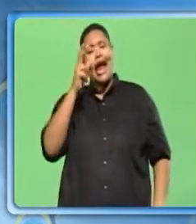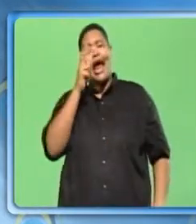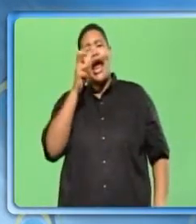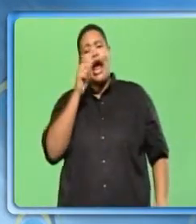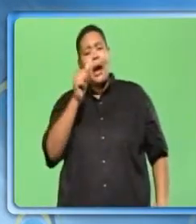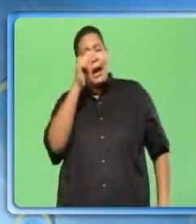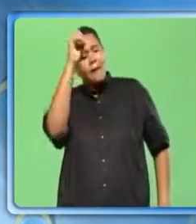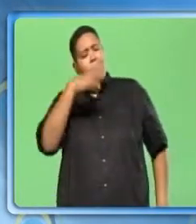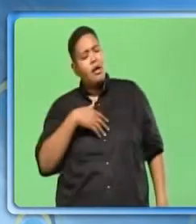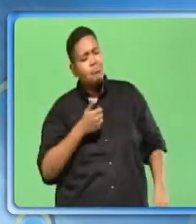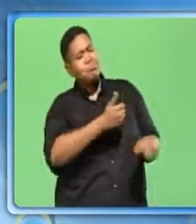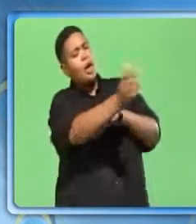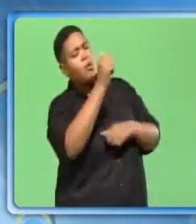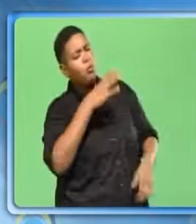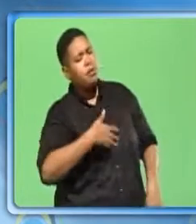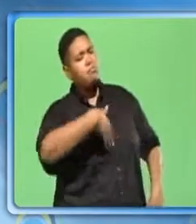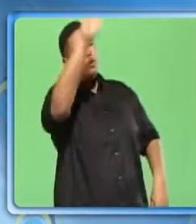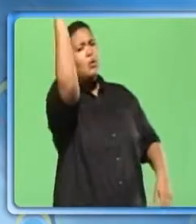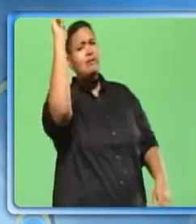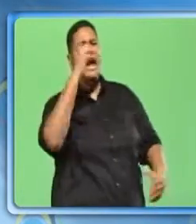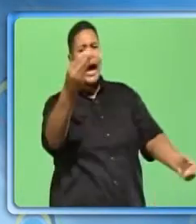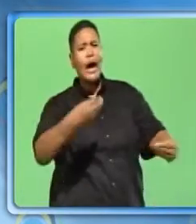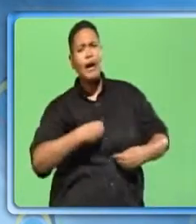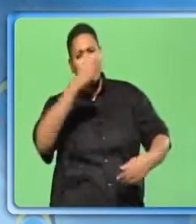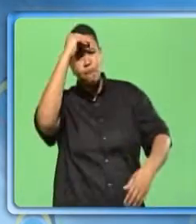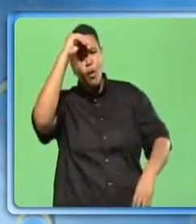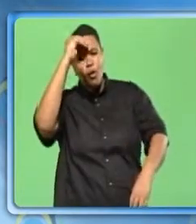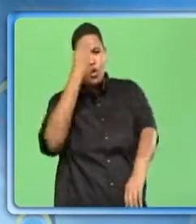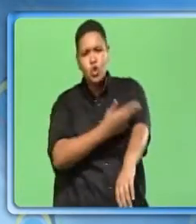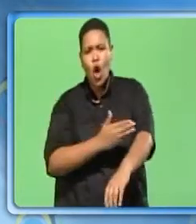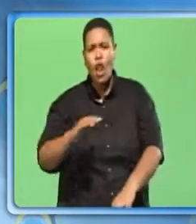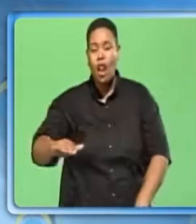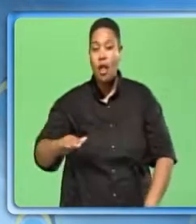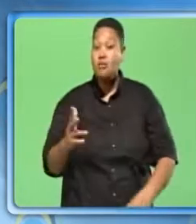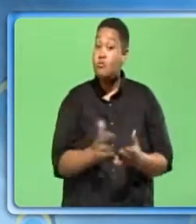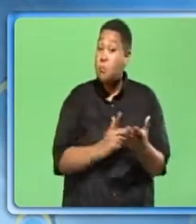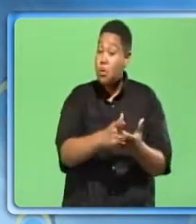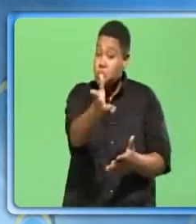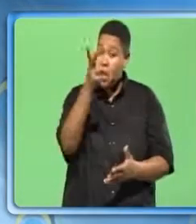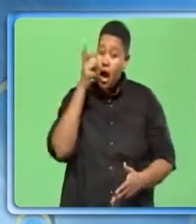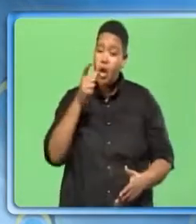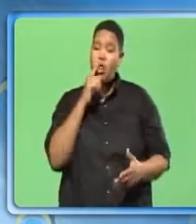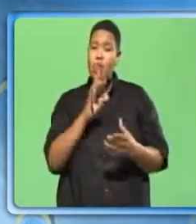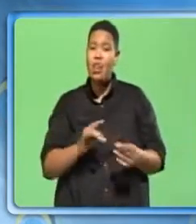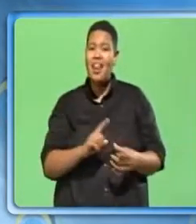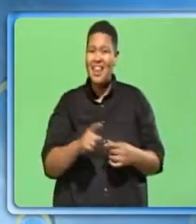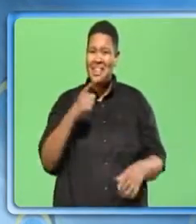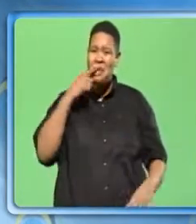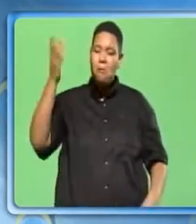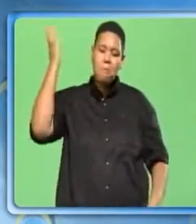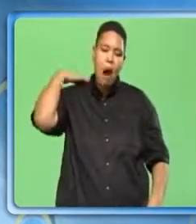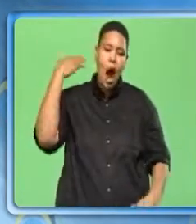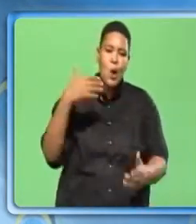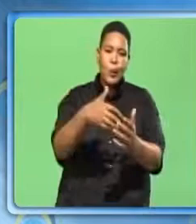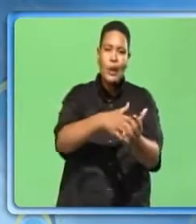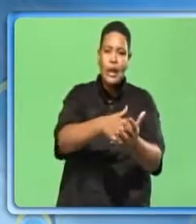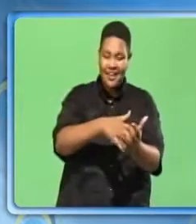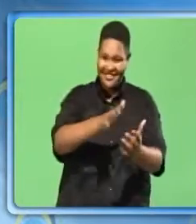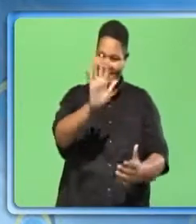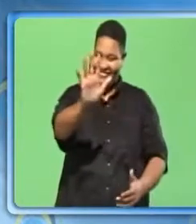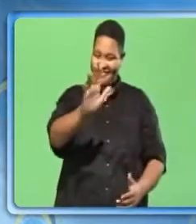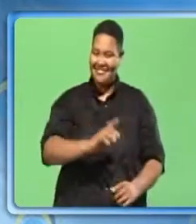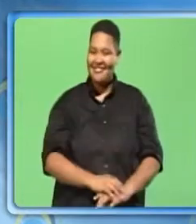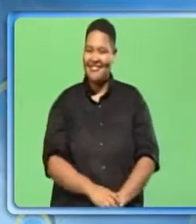not producing male offspring. Furthermore, you may hear utterings such as, "them back weak."